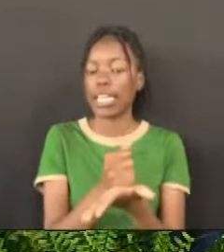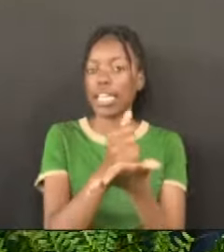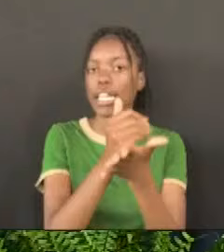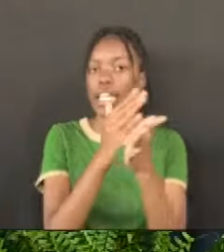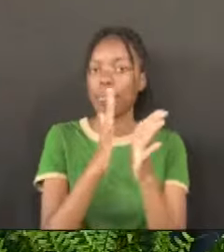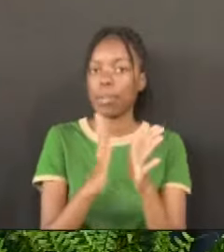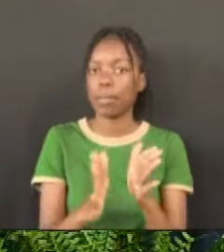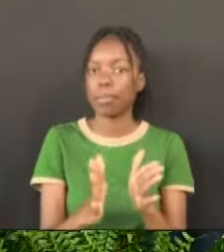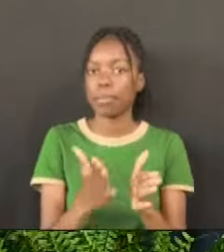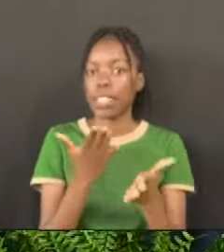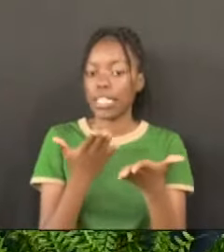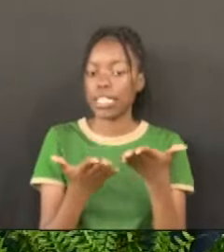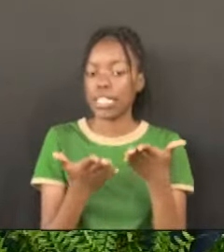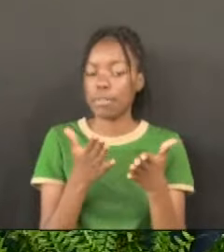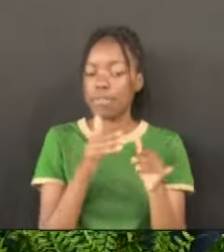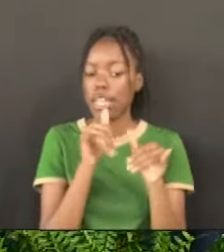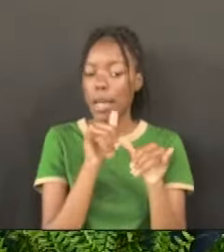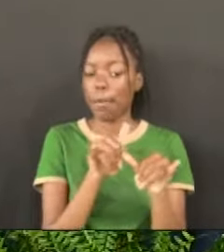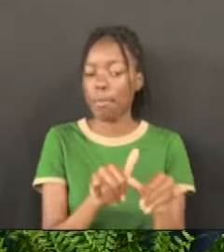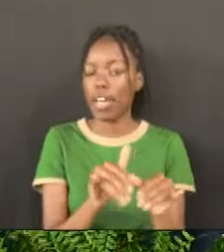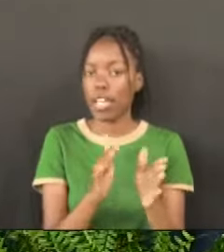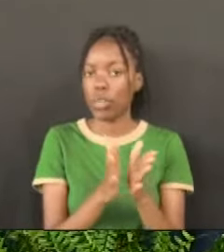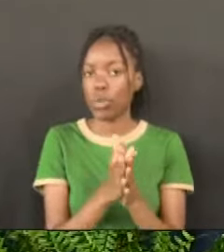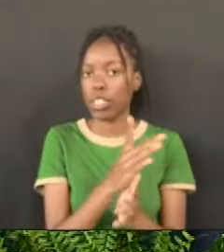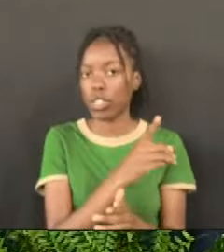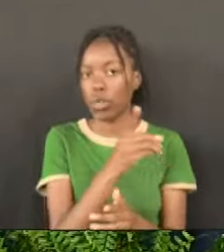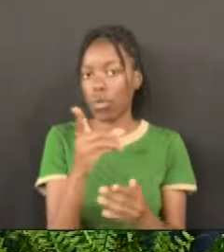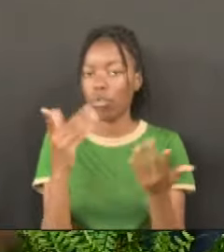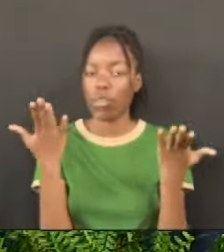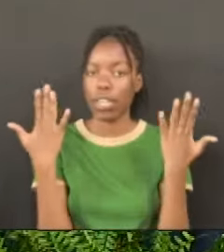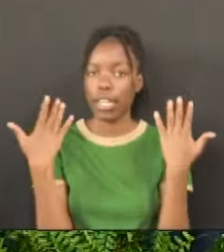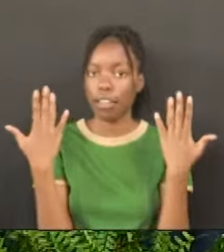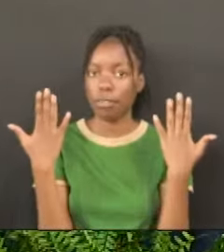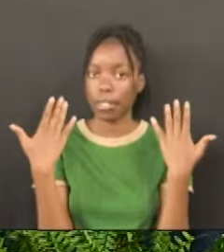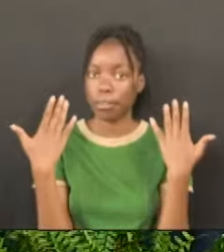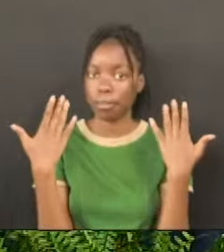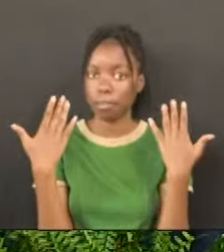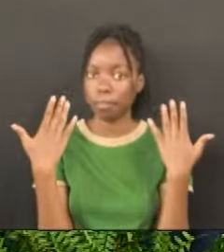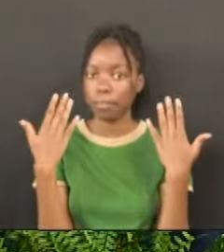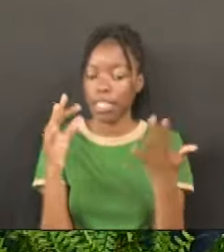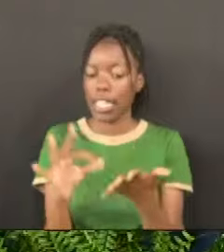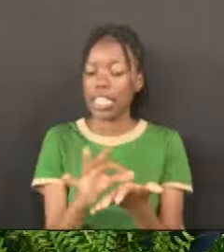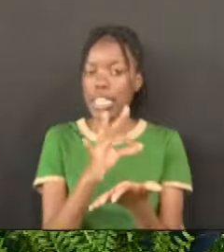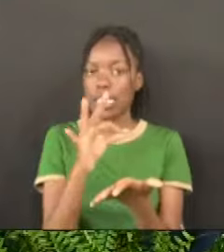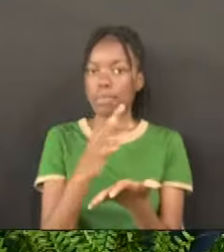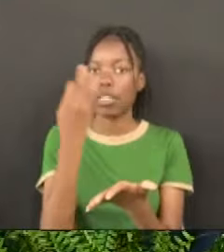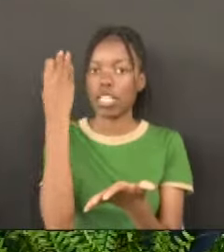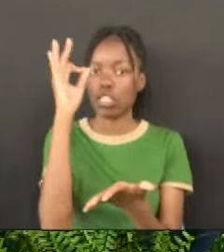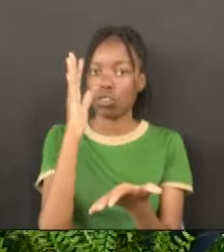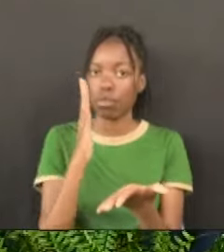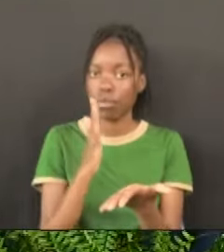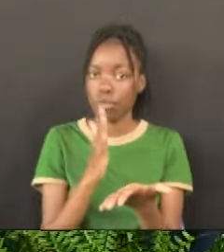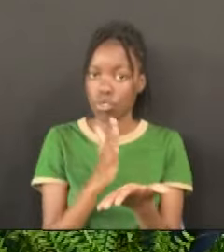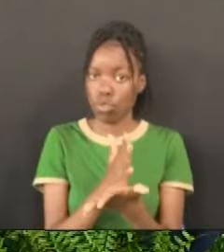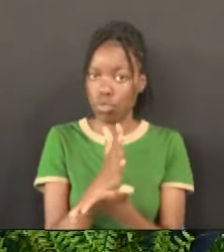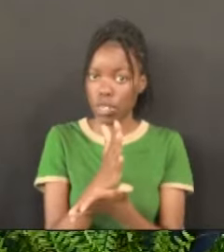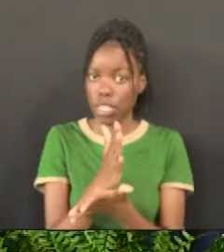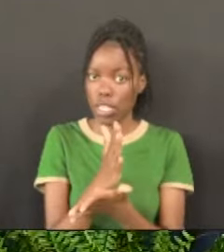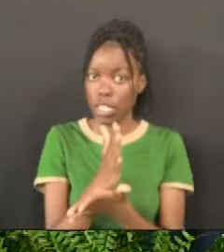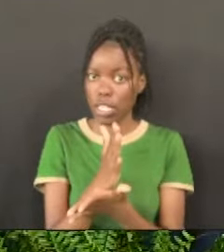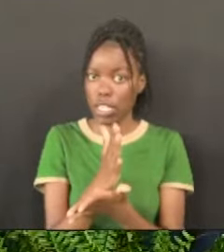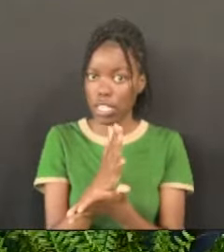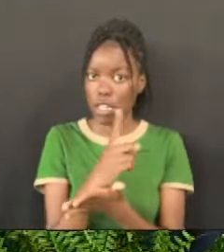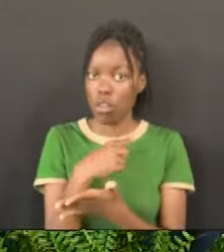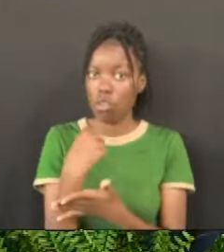may abide with you forever, the Spirit of truth, whom the